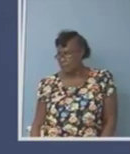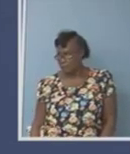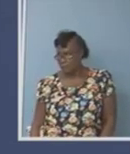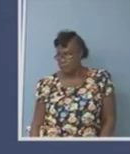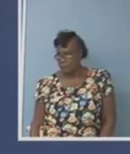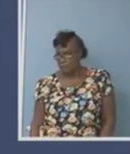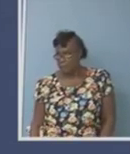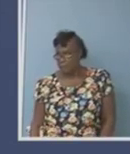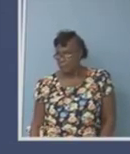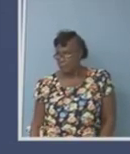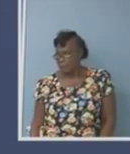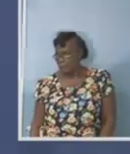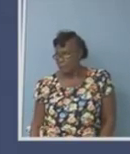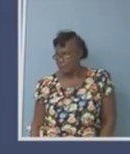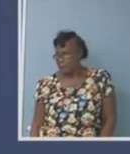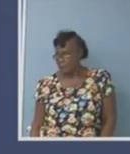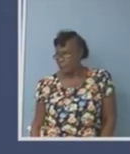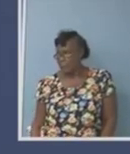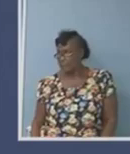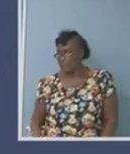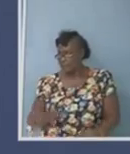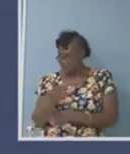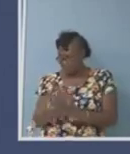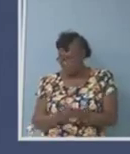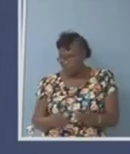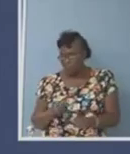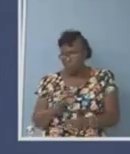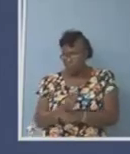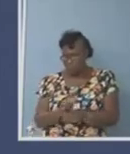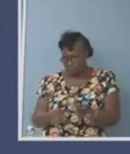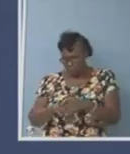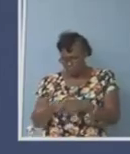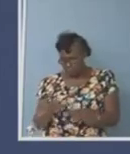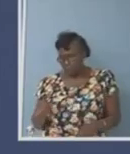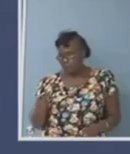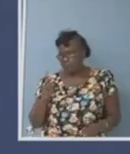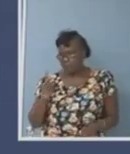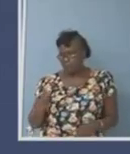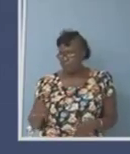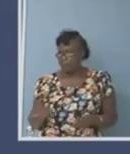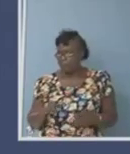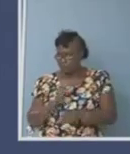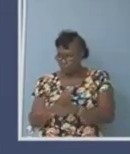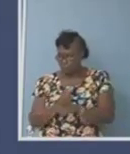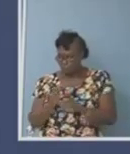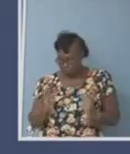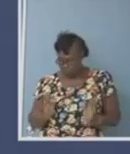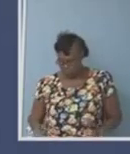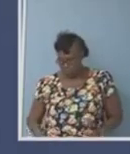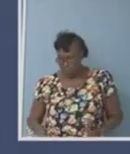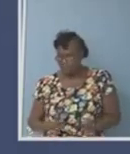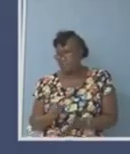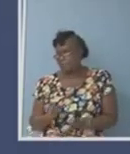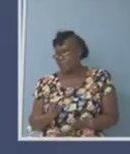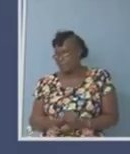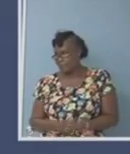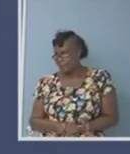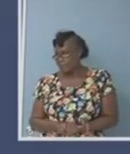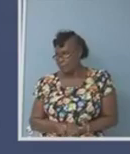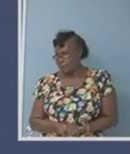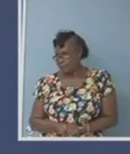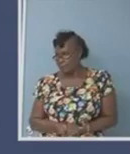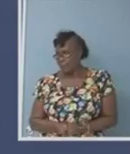worked out for public officers. And so those discussions are being had at this point in time, and we